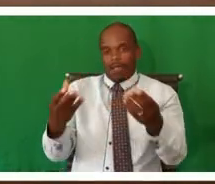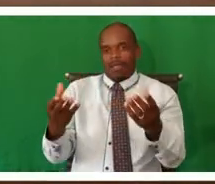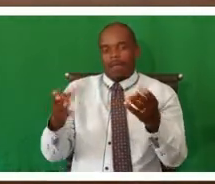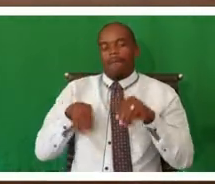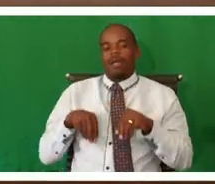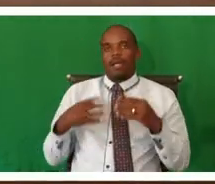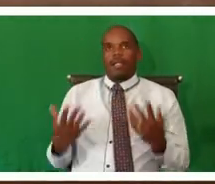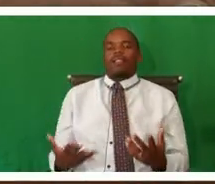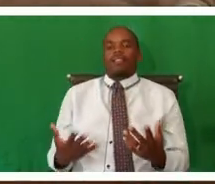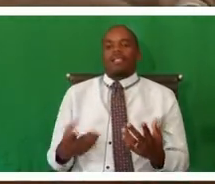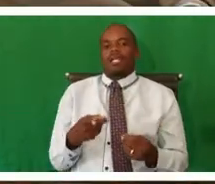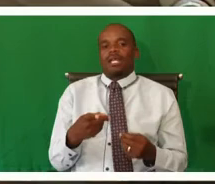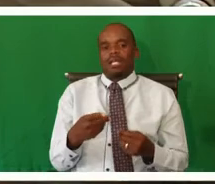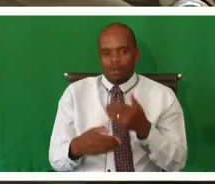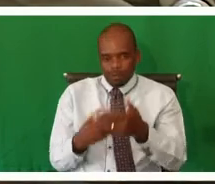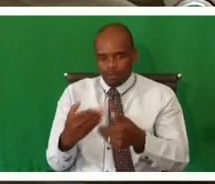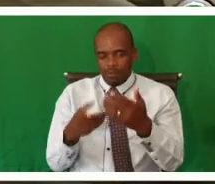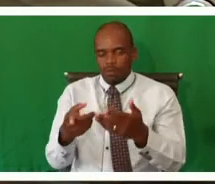approach.